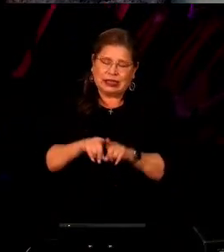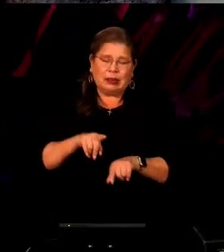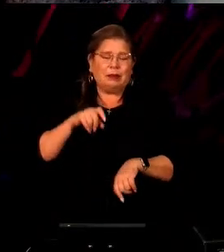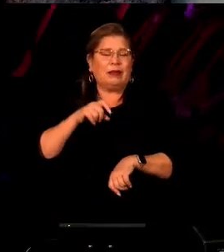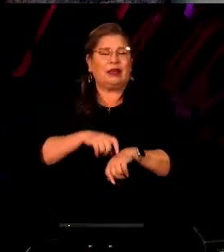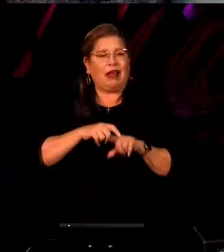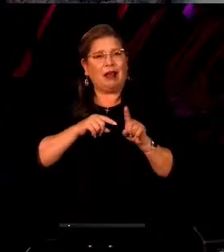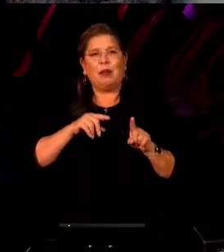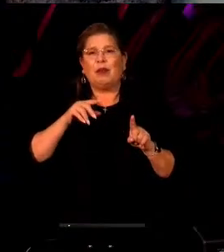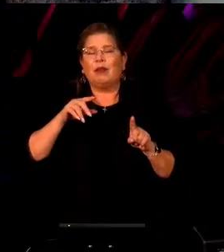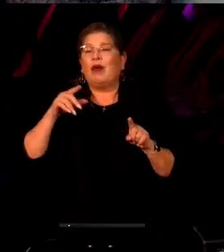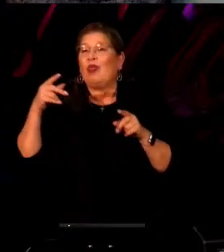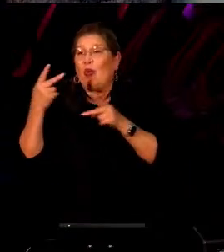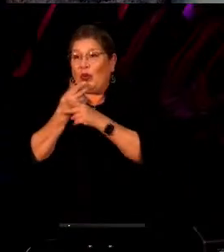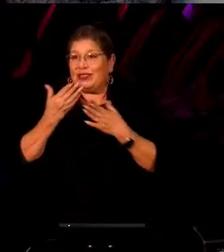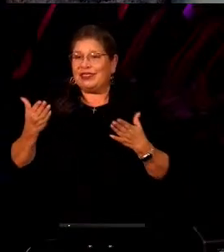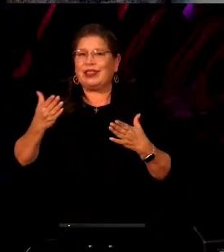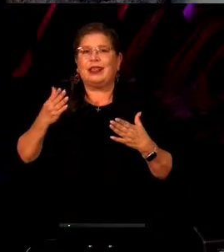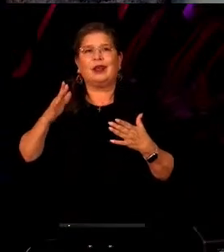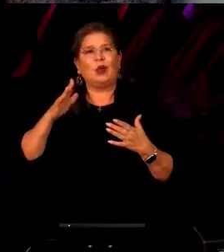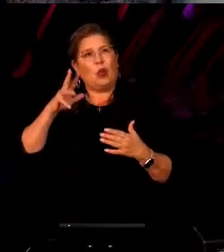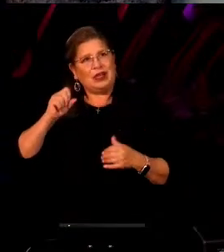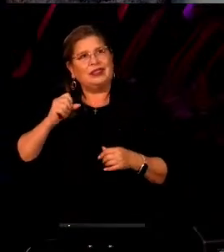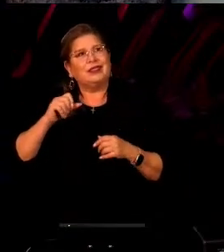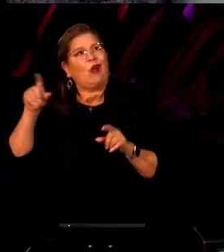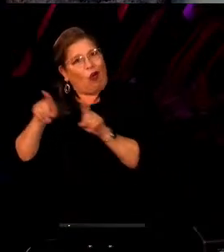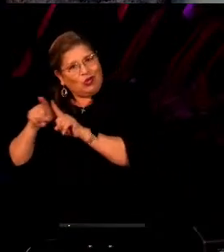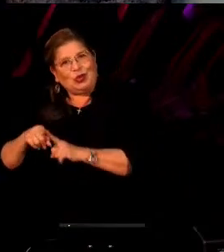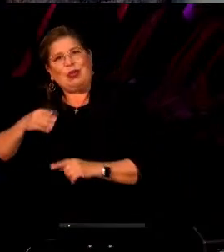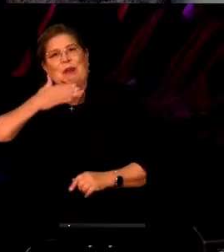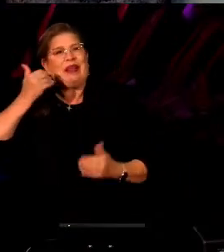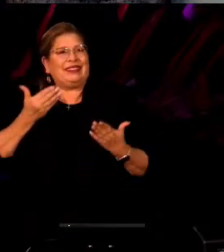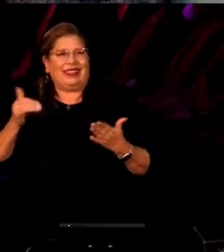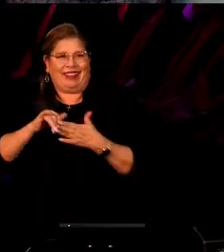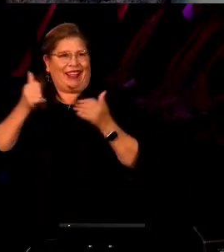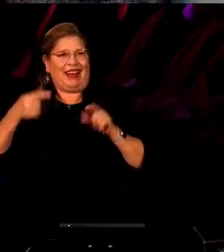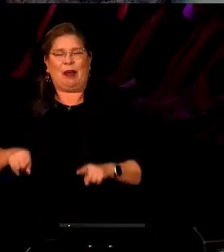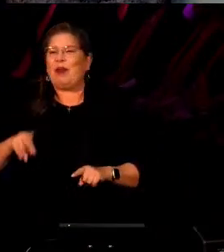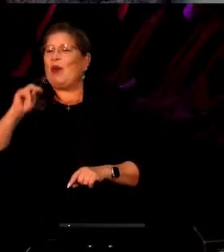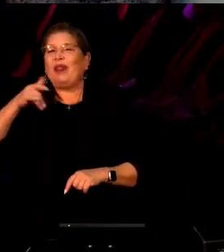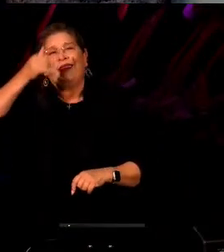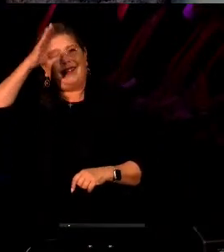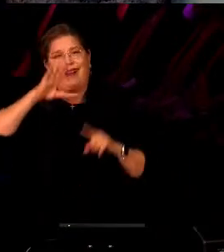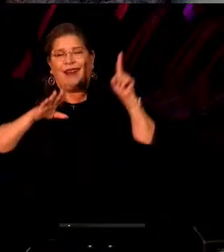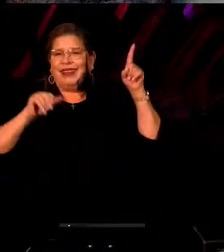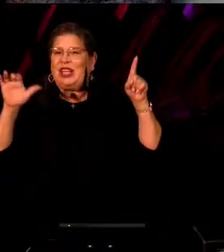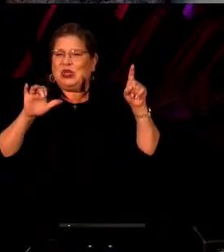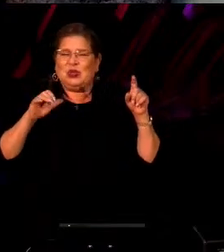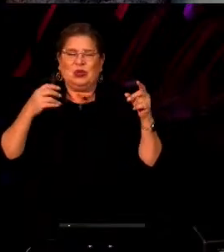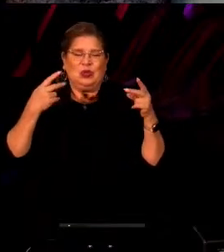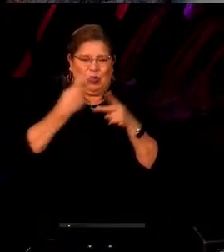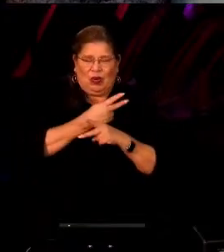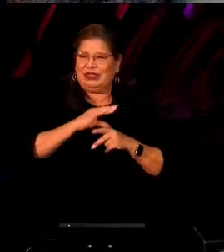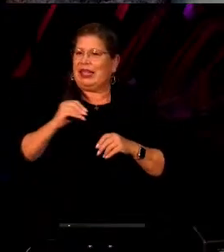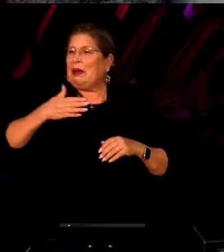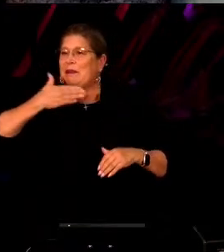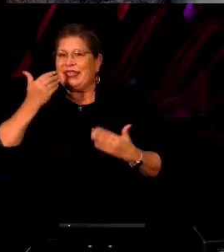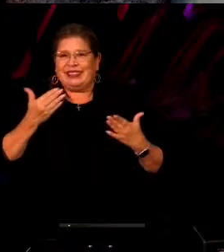the very best thing that could ever happen. And only God is able to do such a thing.